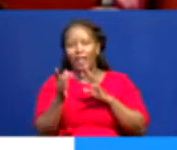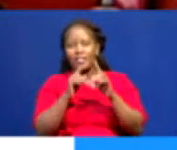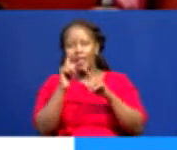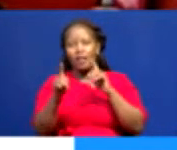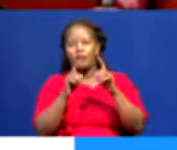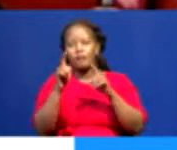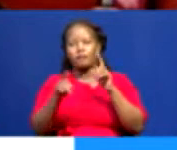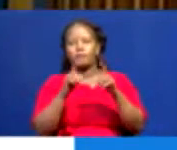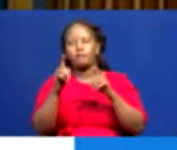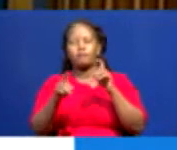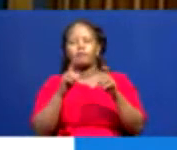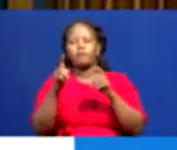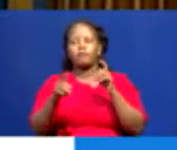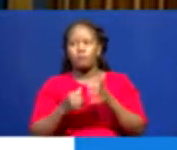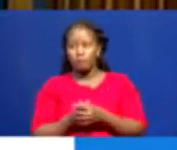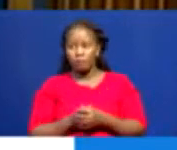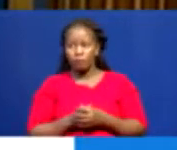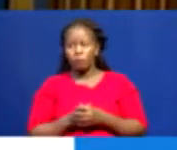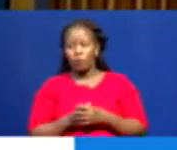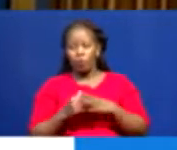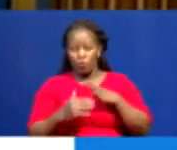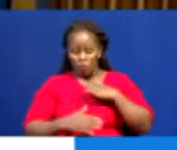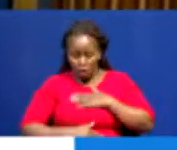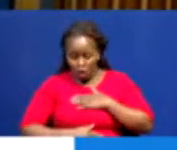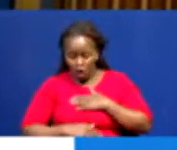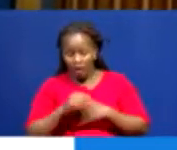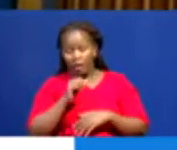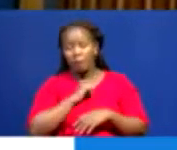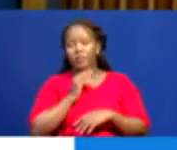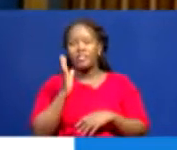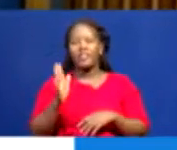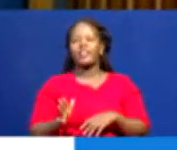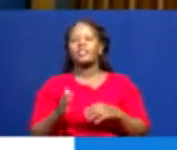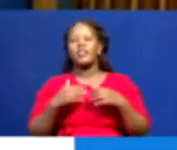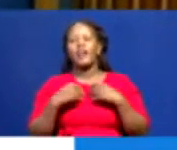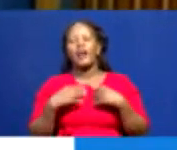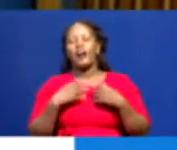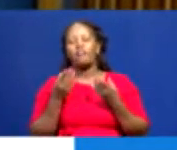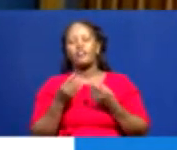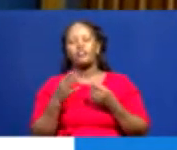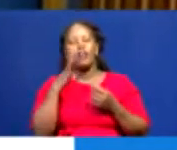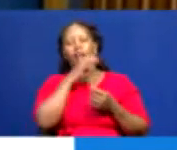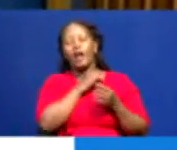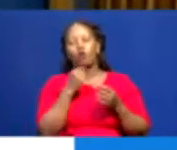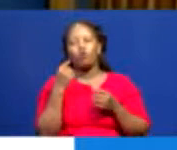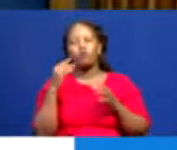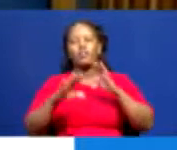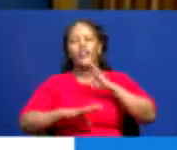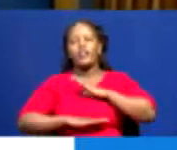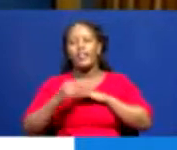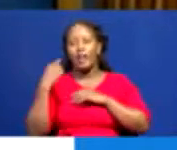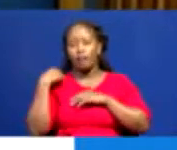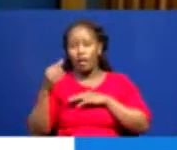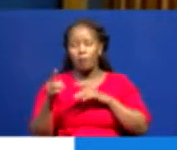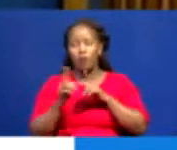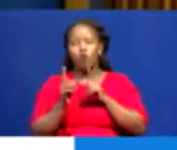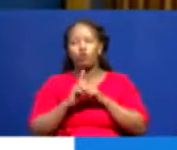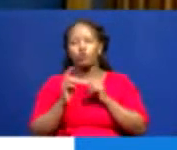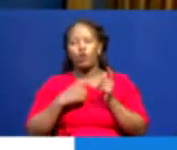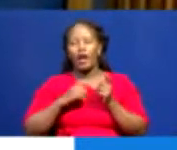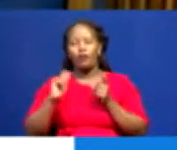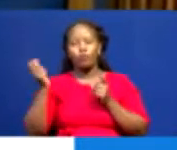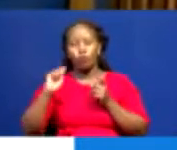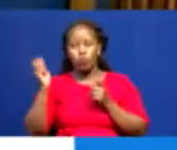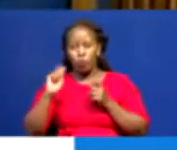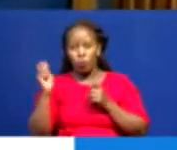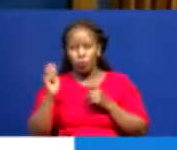senators. Honorable senators, there being no quorum, and having rung the bell pursuant to the provisions of